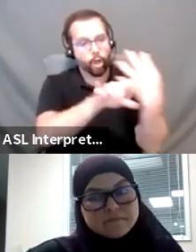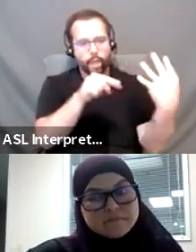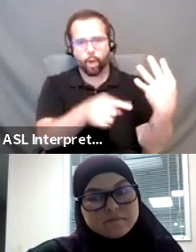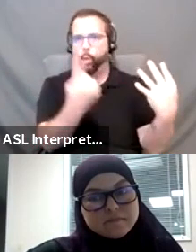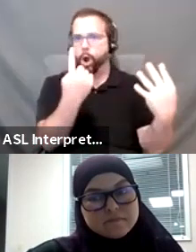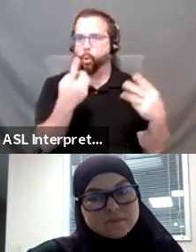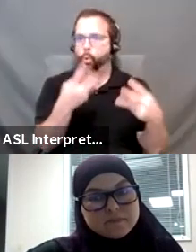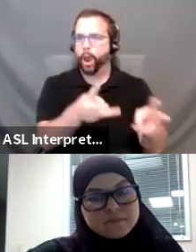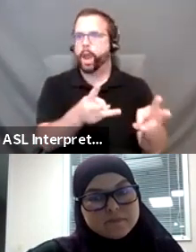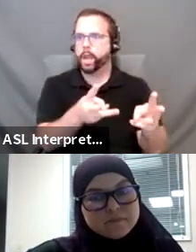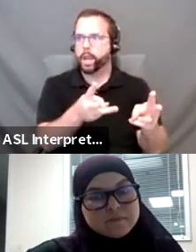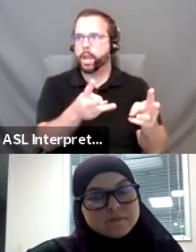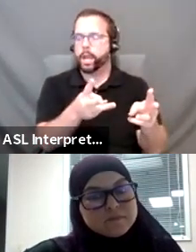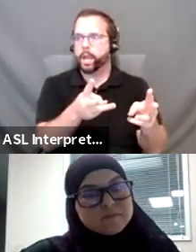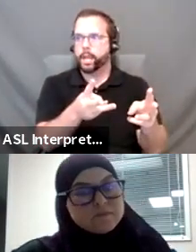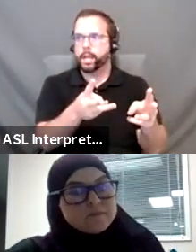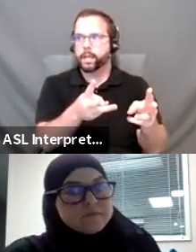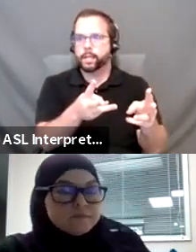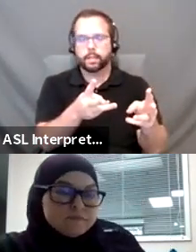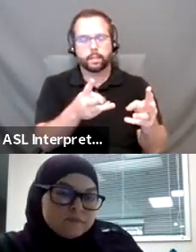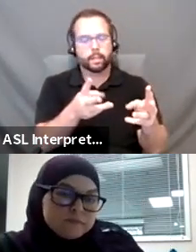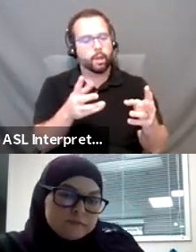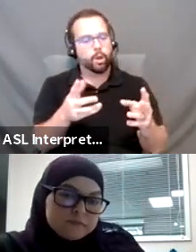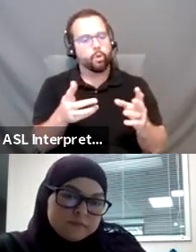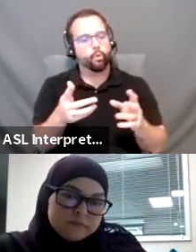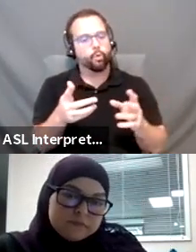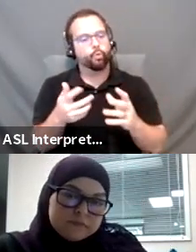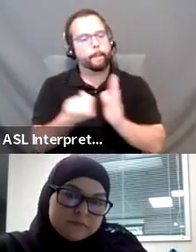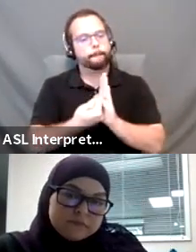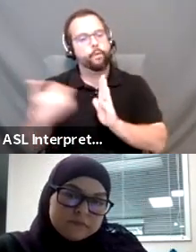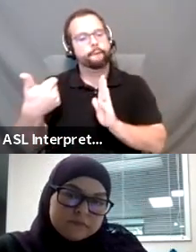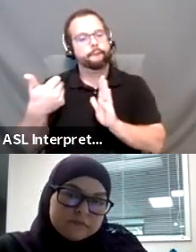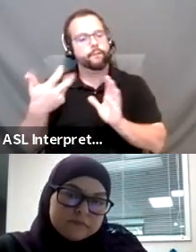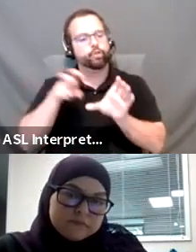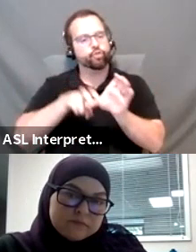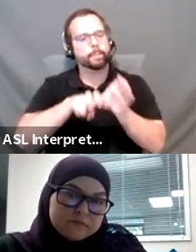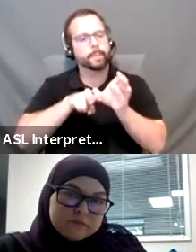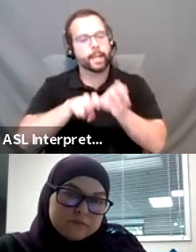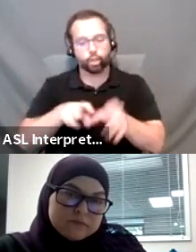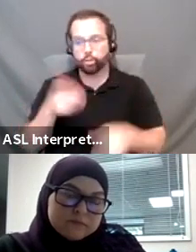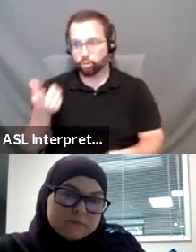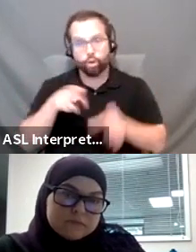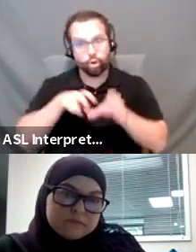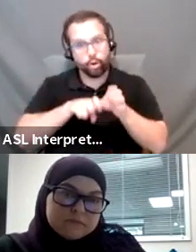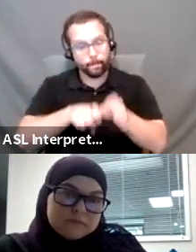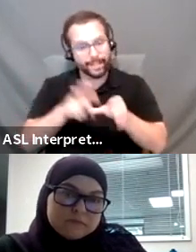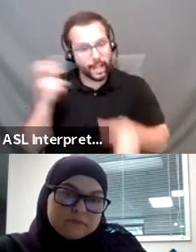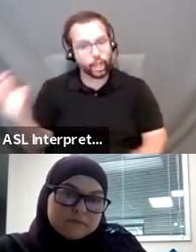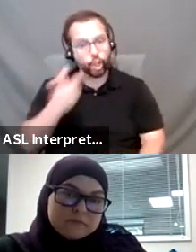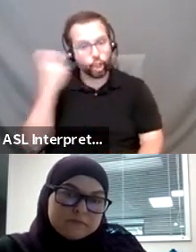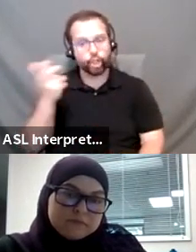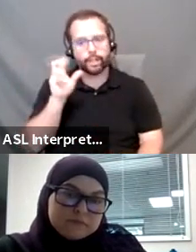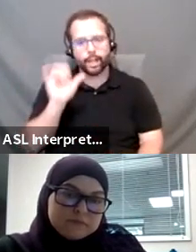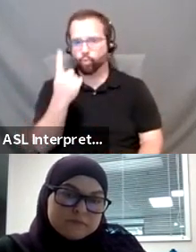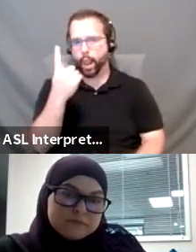being is transportation. And sometimes individuals don't have that transportation, and I think that through video platform